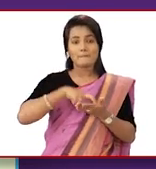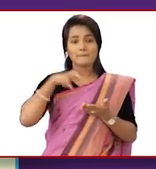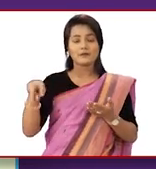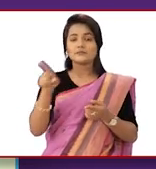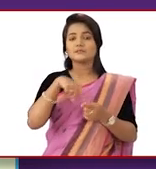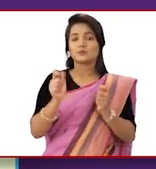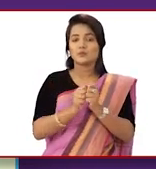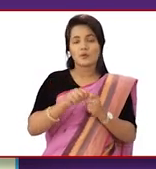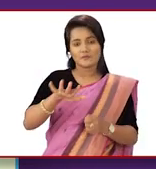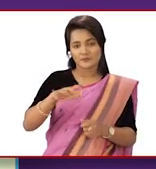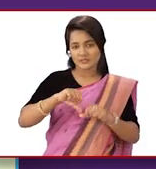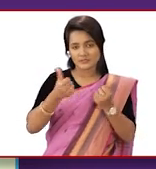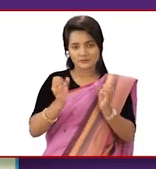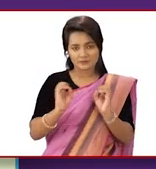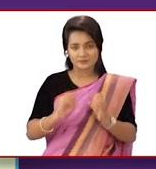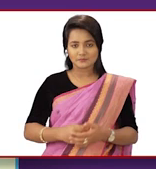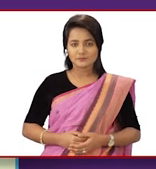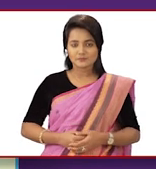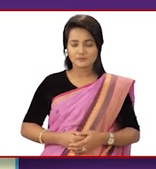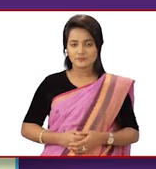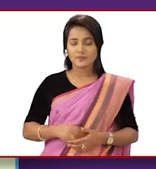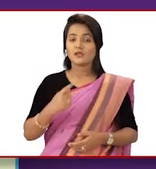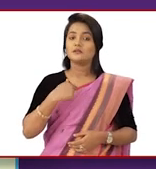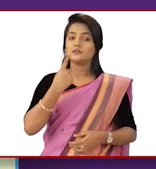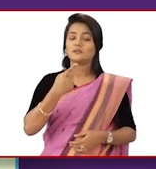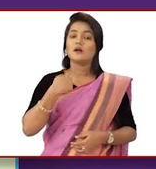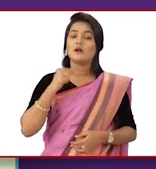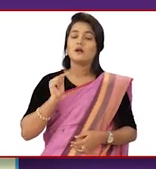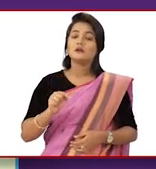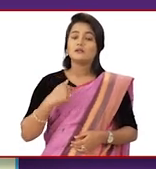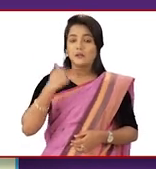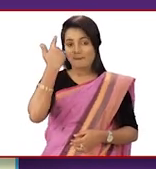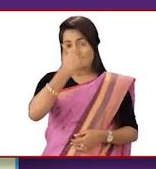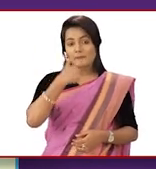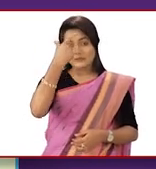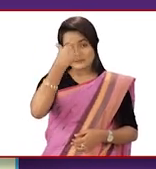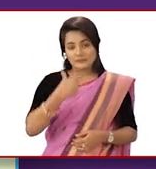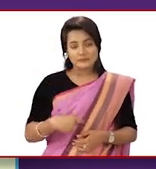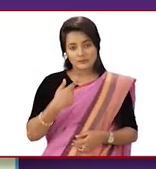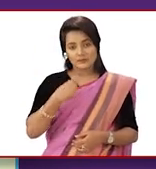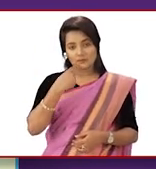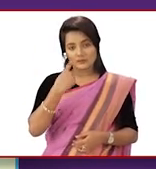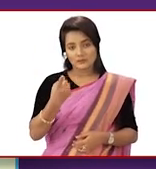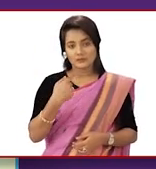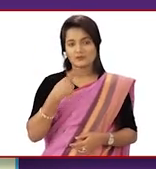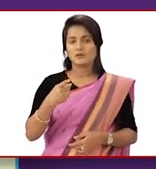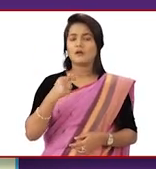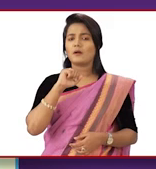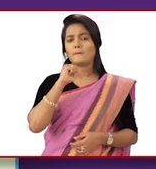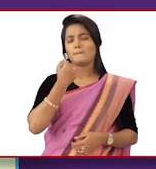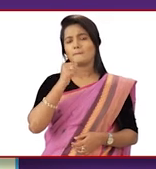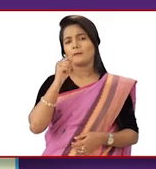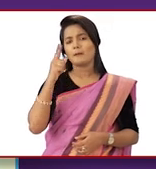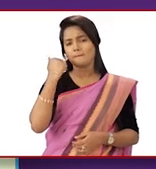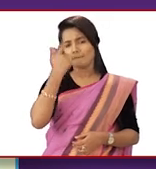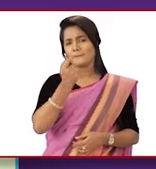ourselves here. But then again, I, as a person, I got to, I come from a very middle-class background,